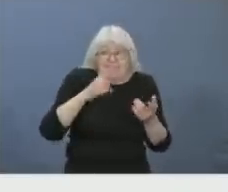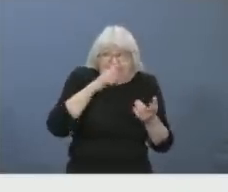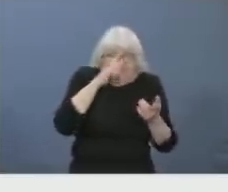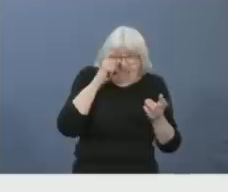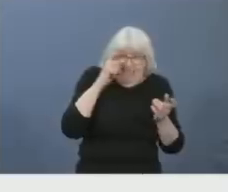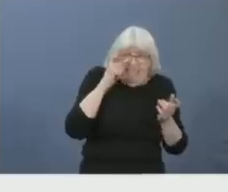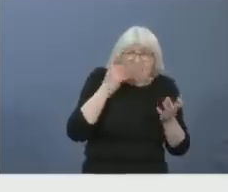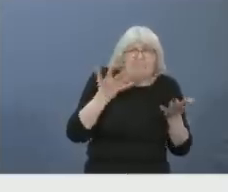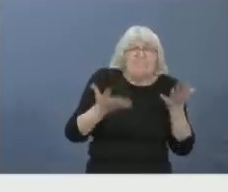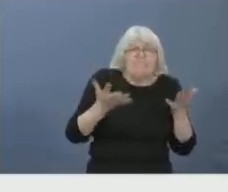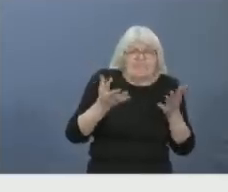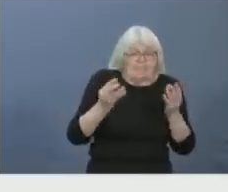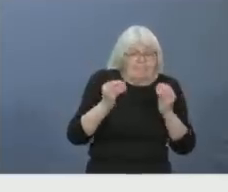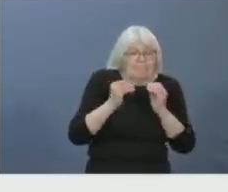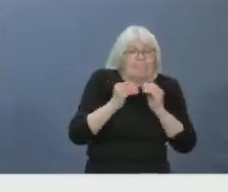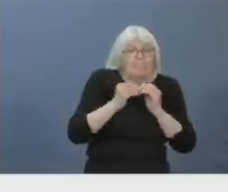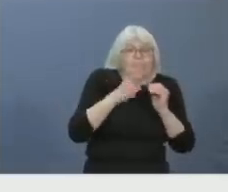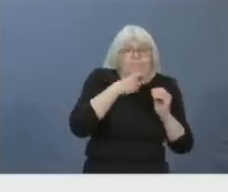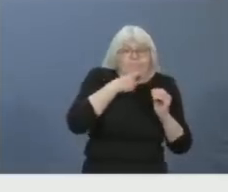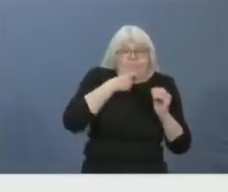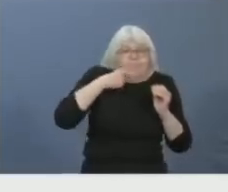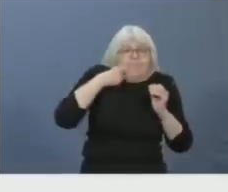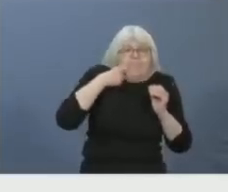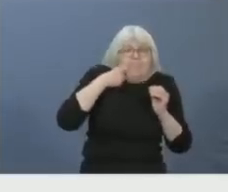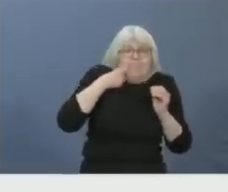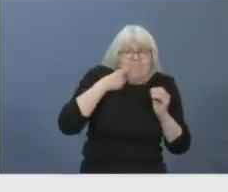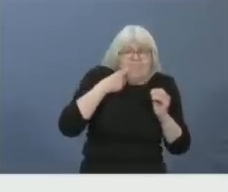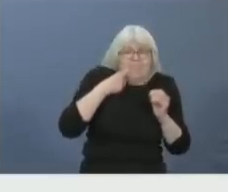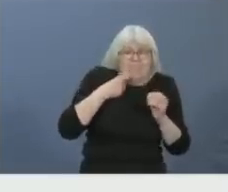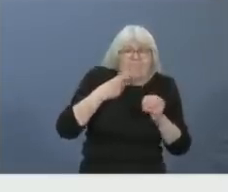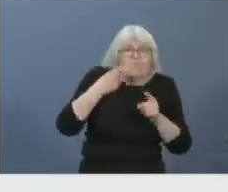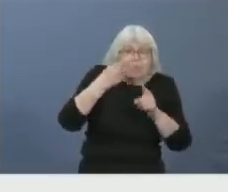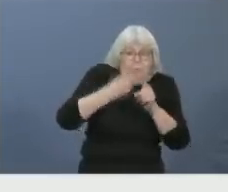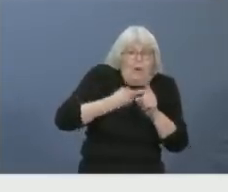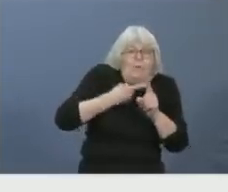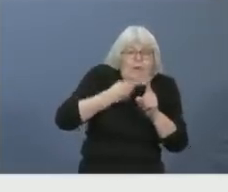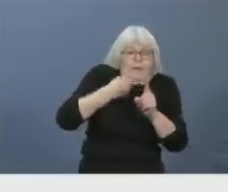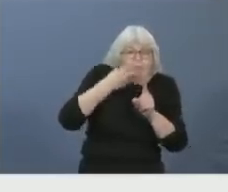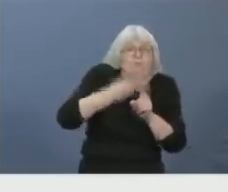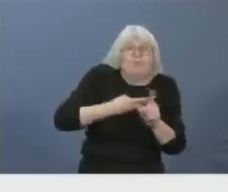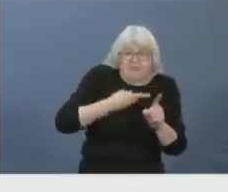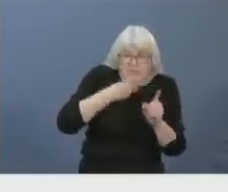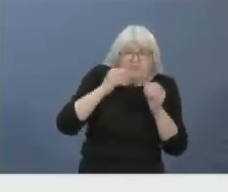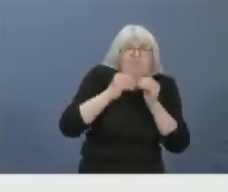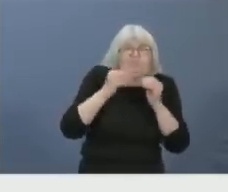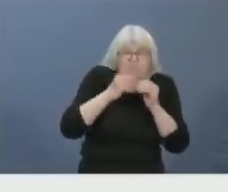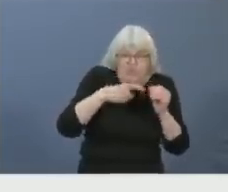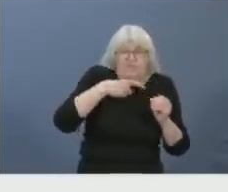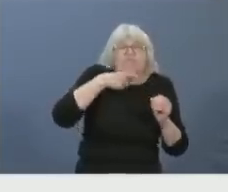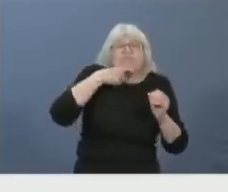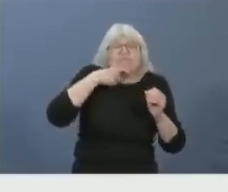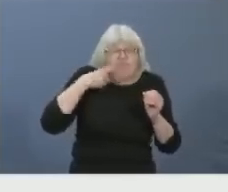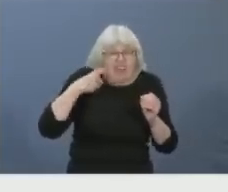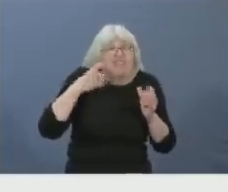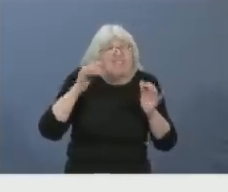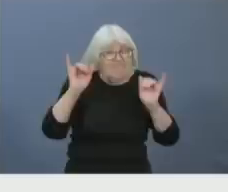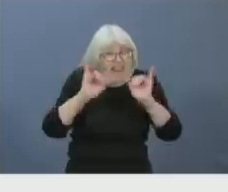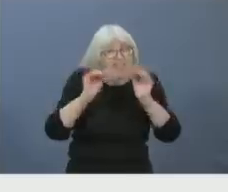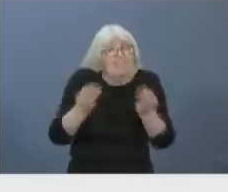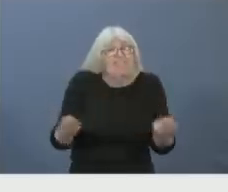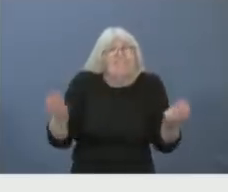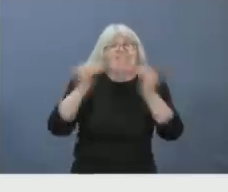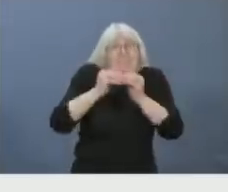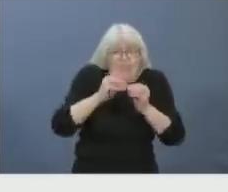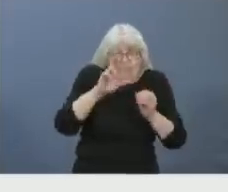drier. So there is a potential for an increased risk and fire in the future. But these are all